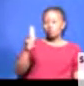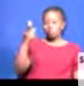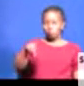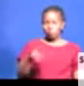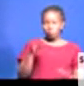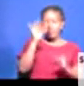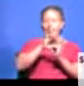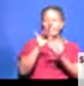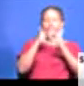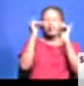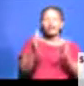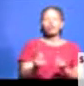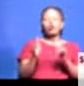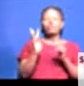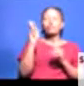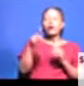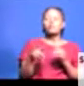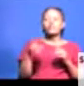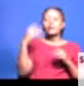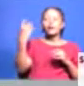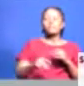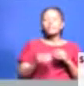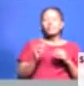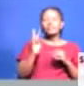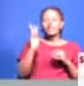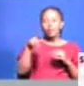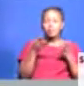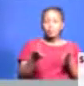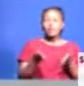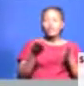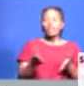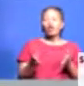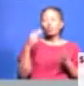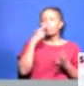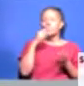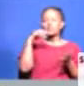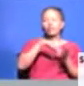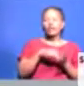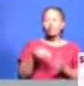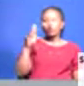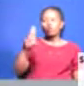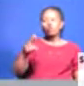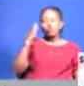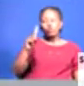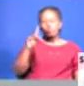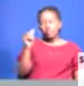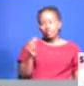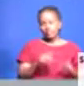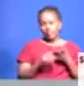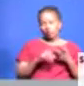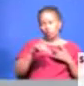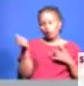Parliament, beating the incumbent Mark Lomunokol of the United Democratic Alliance Party, with John Lokitare